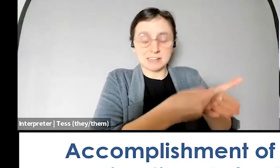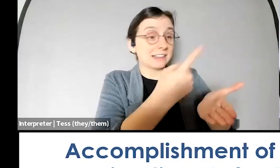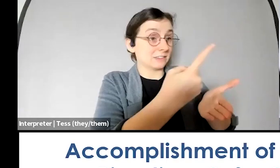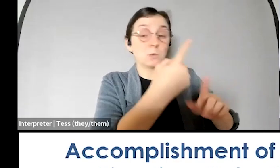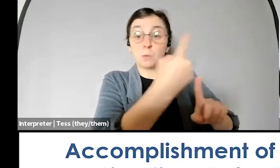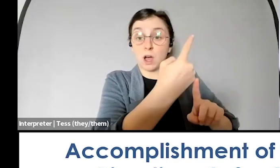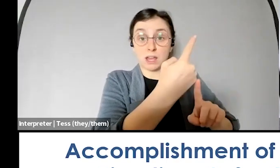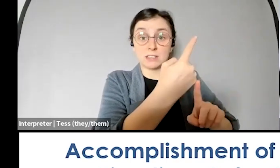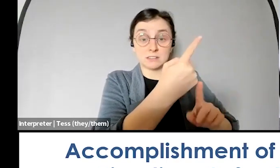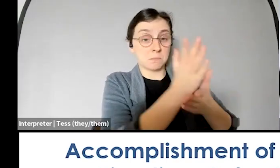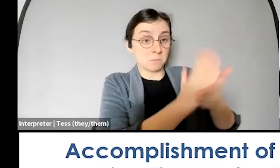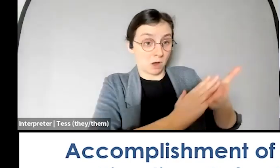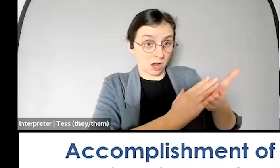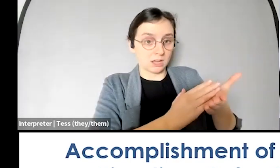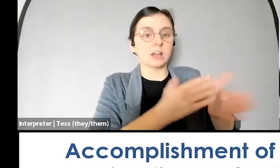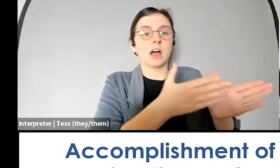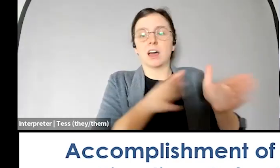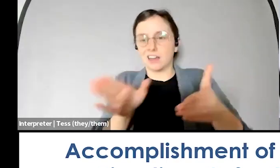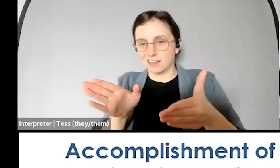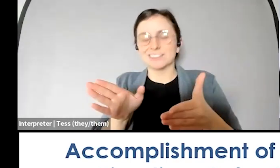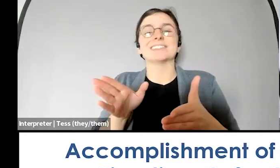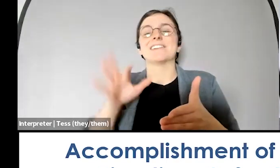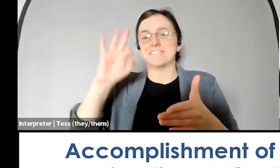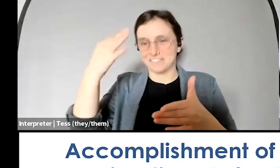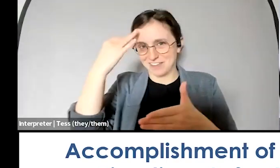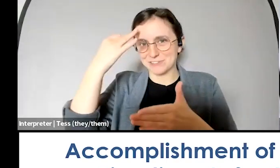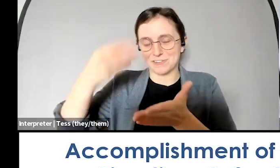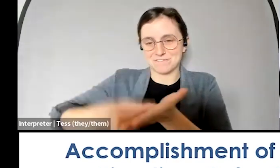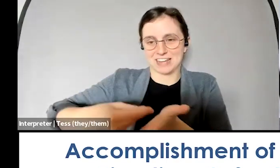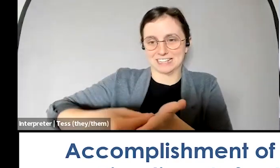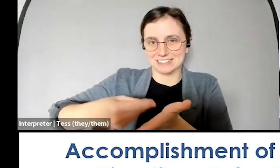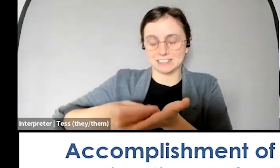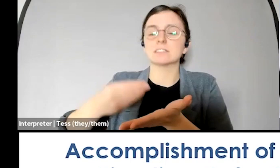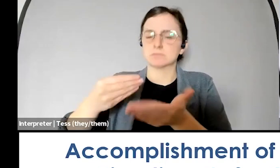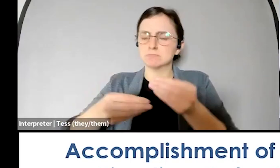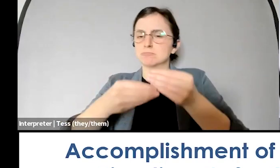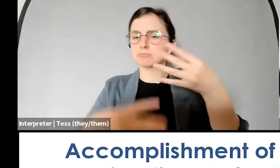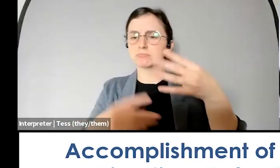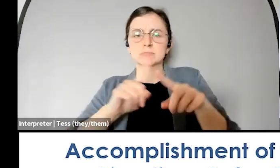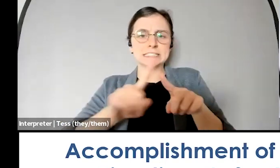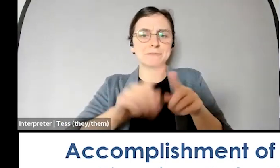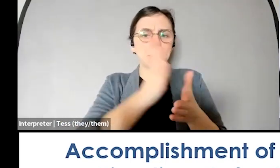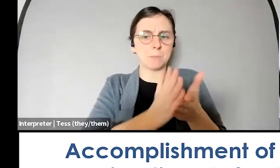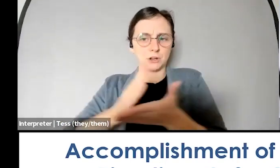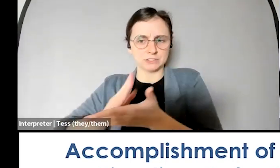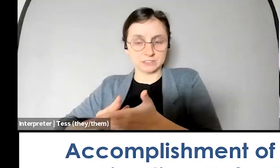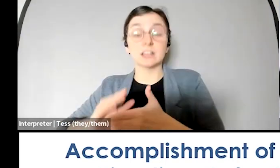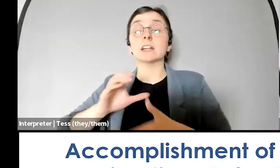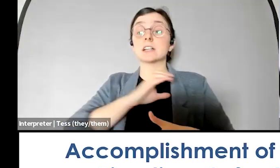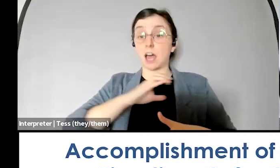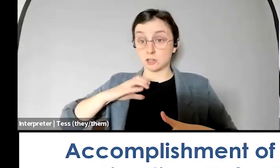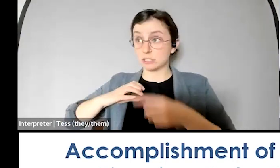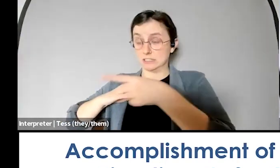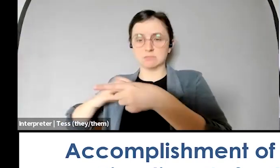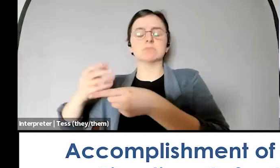stool. Now we're going to talk about federal financing, and there's different pieces of that. There's money that Congress allocates,